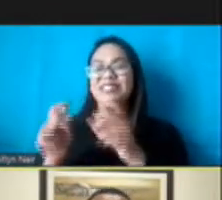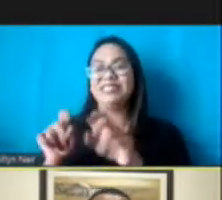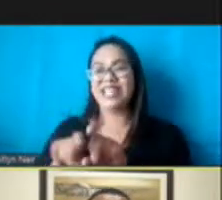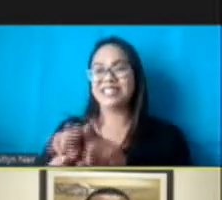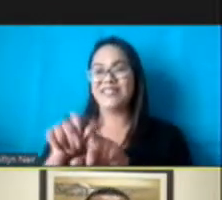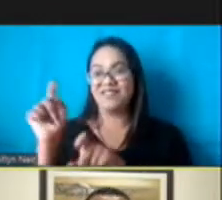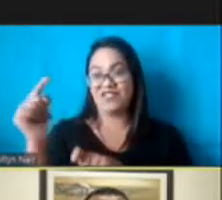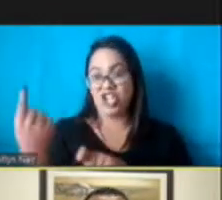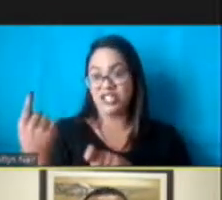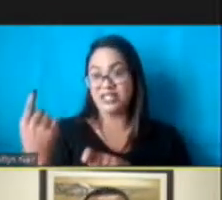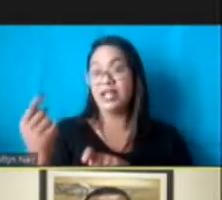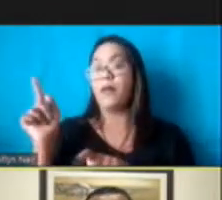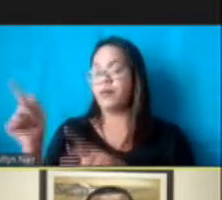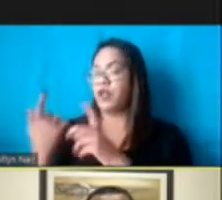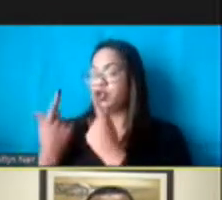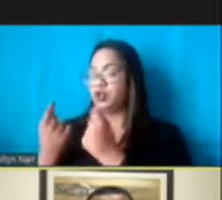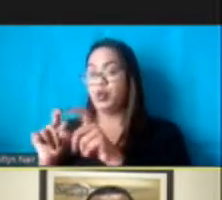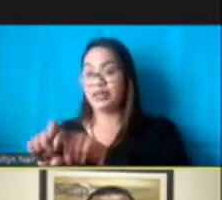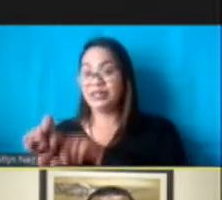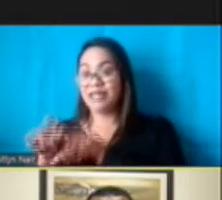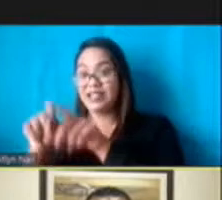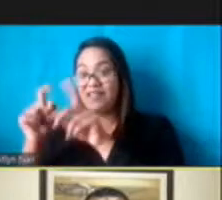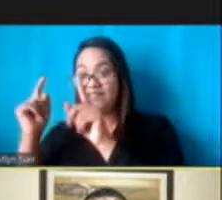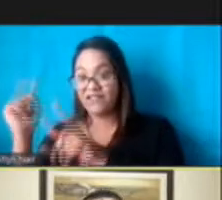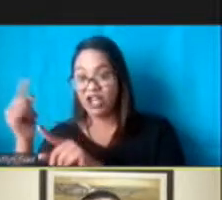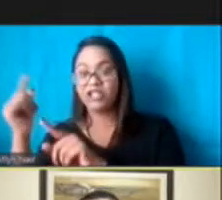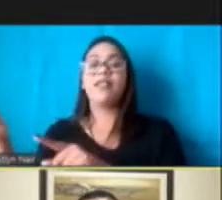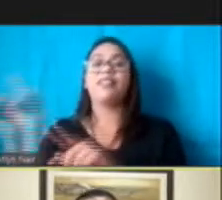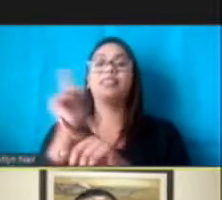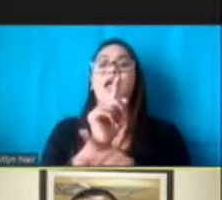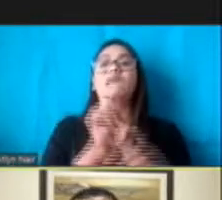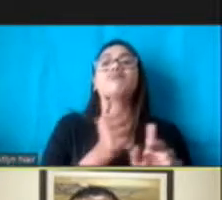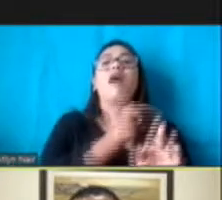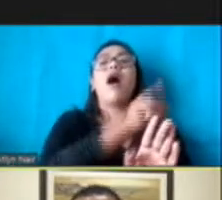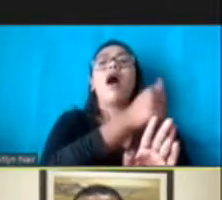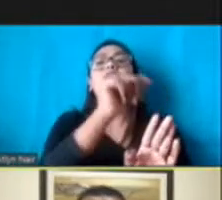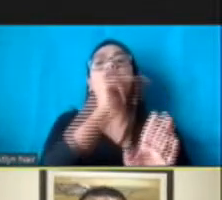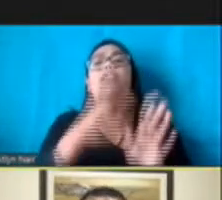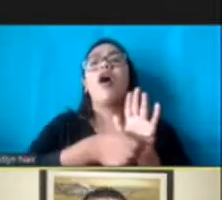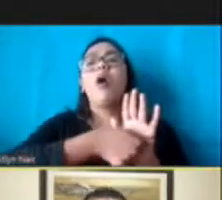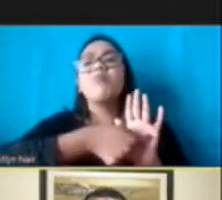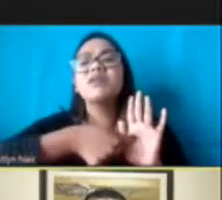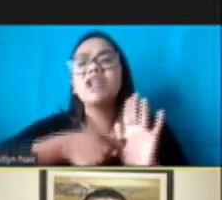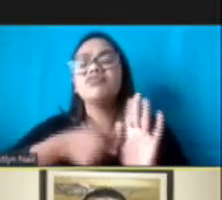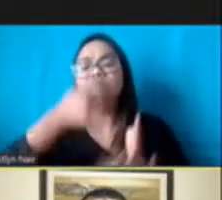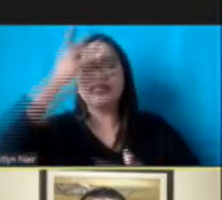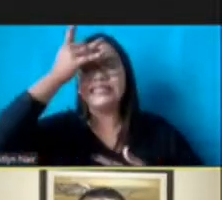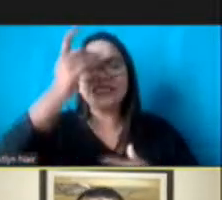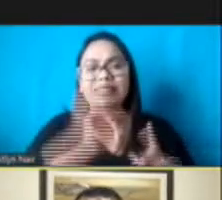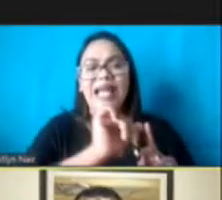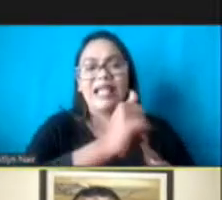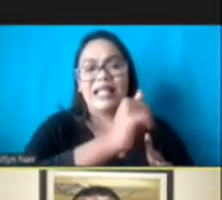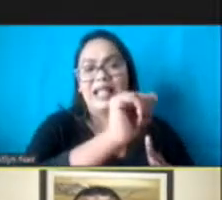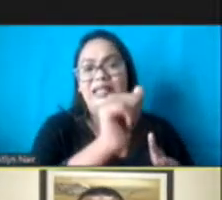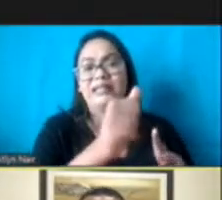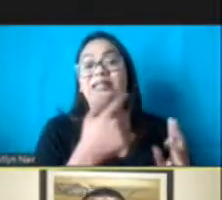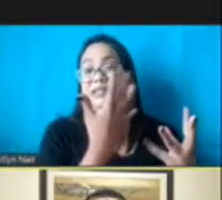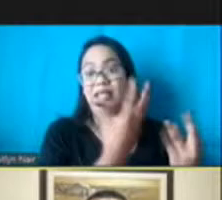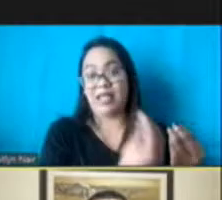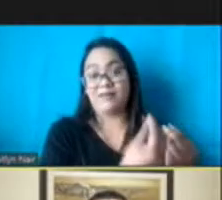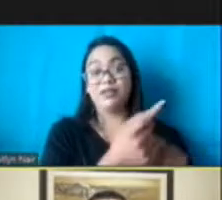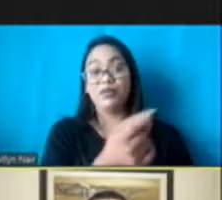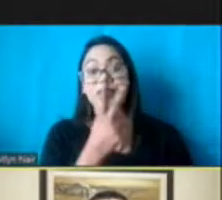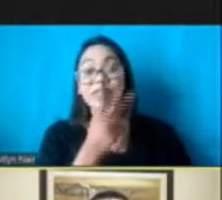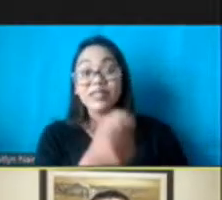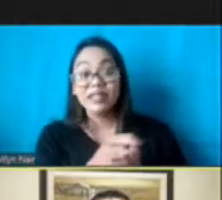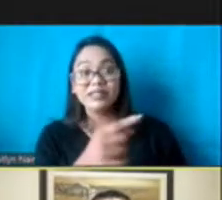presenting with respiratory signs for COVID. This is our heat map, and this tells a story similar to what you saw in Gauteng.